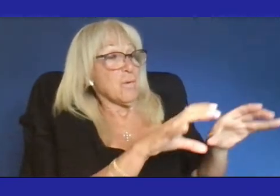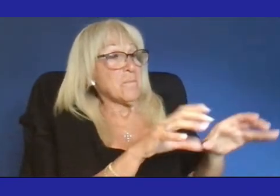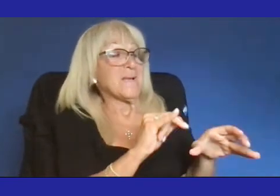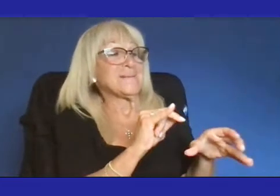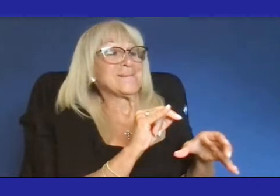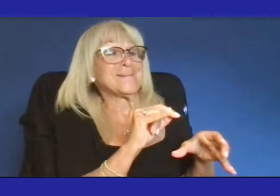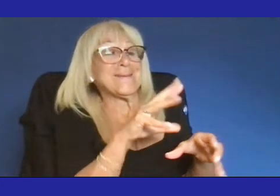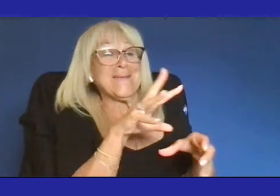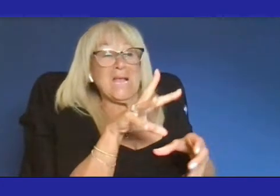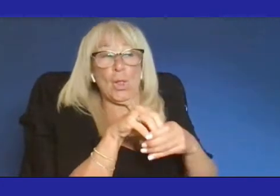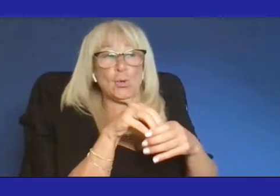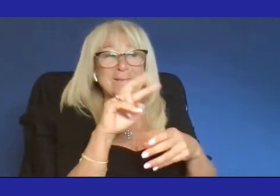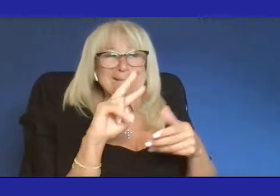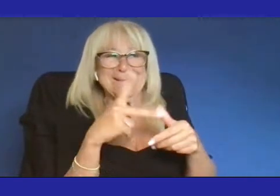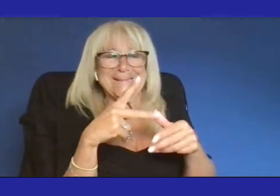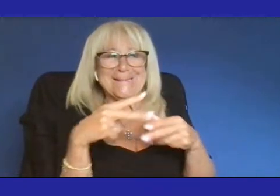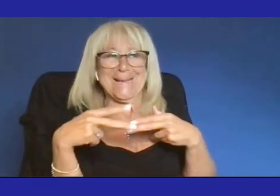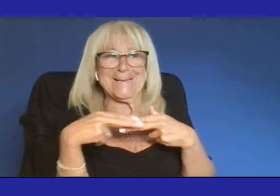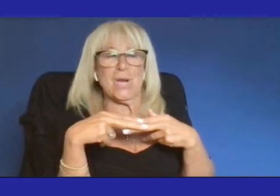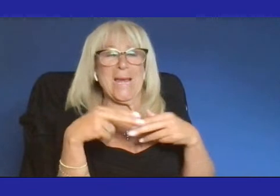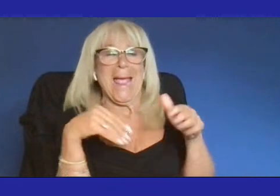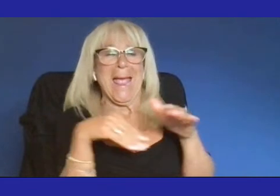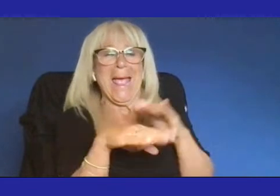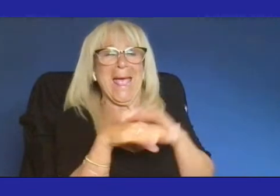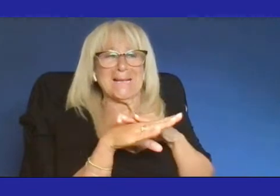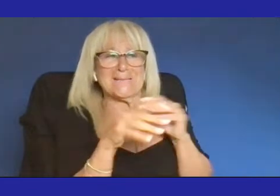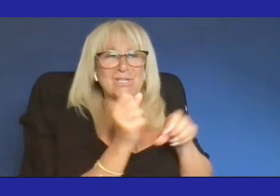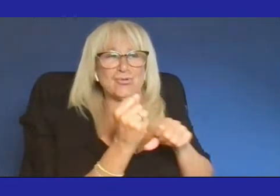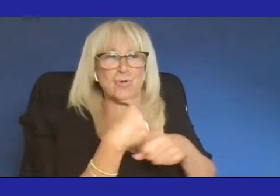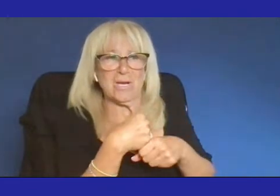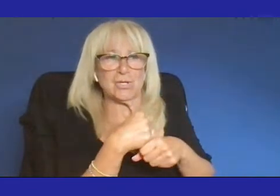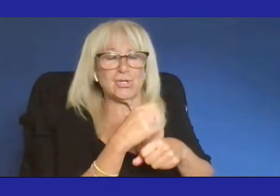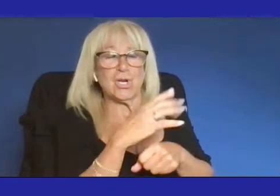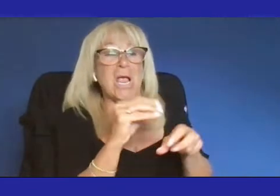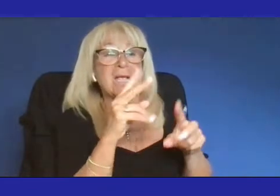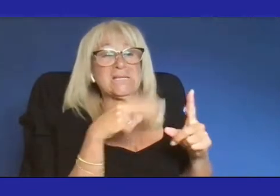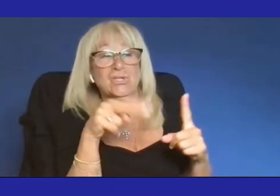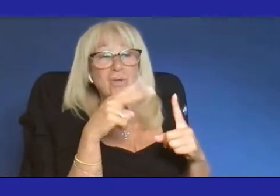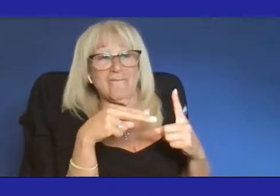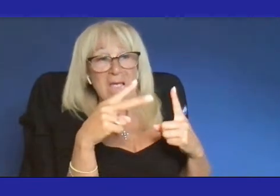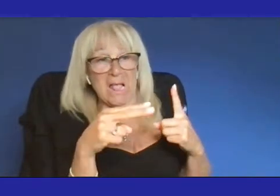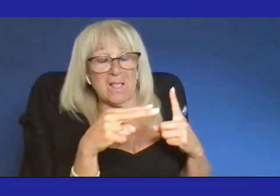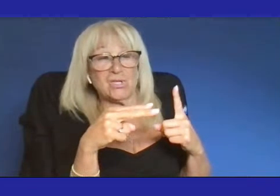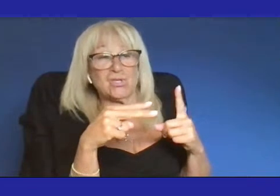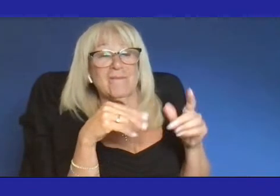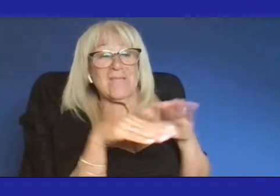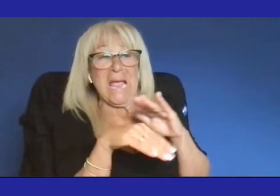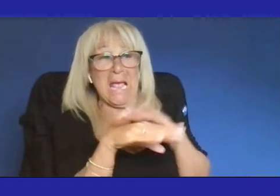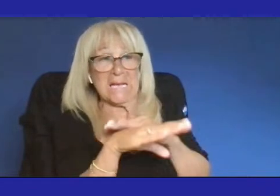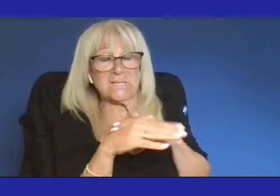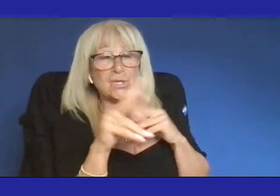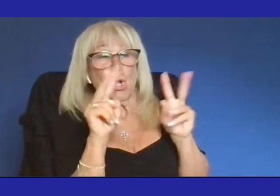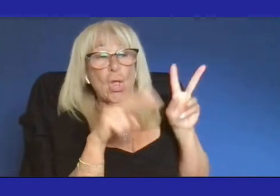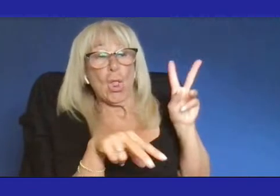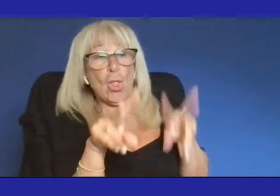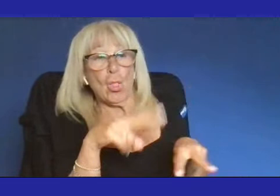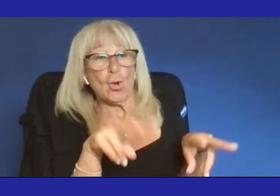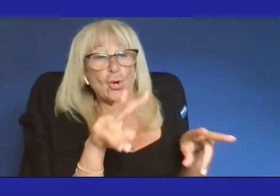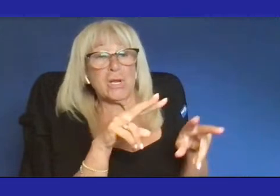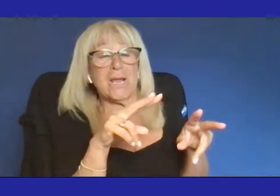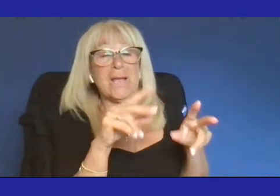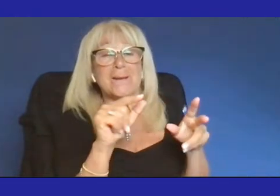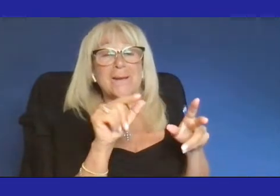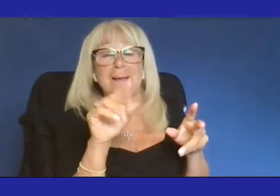would be access creation, also just surveillance of the access, looking at the maturation of